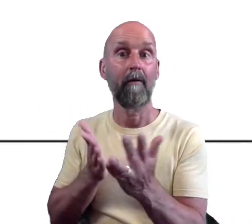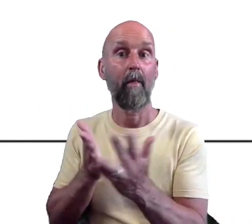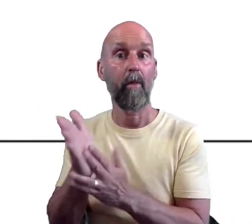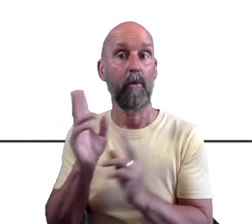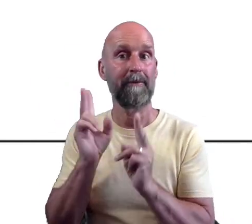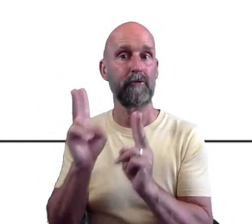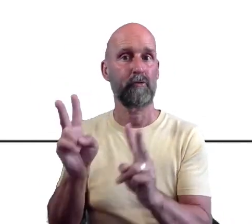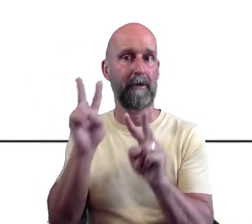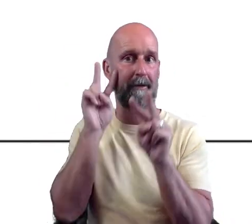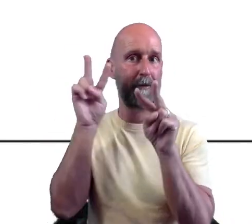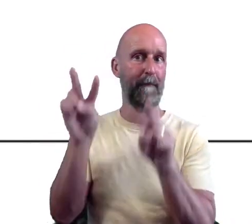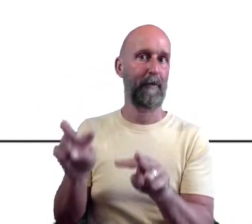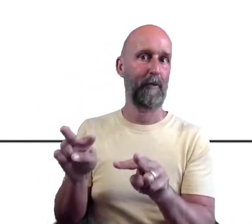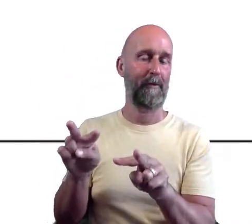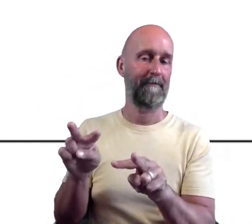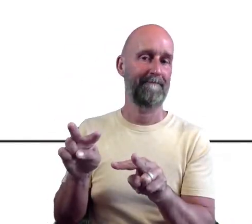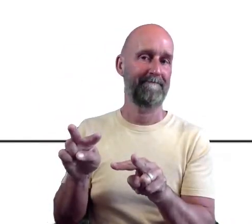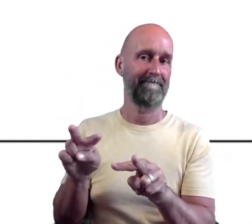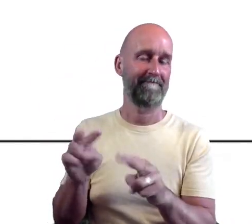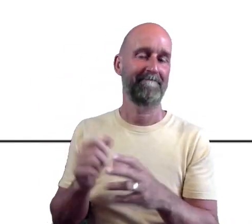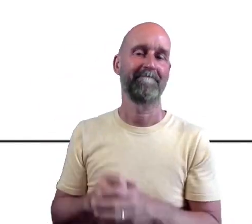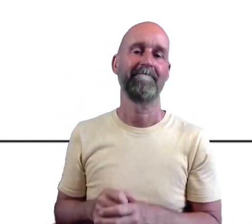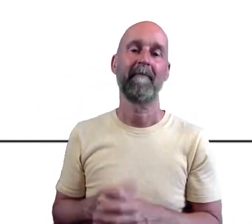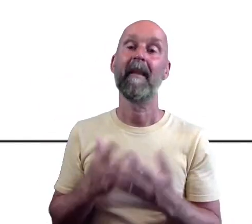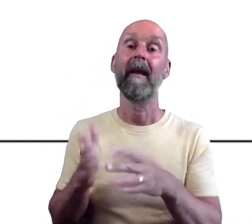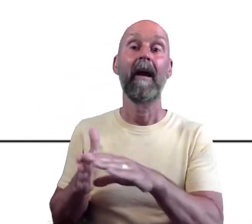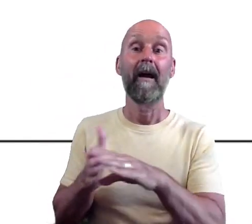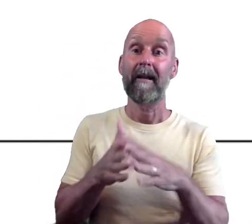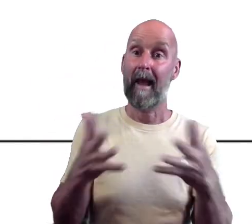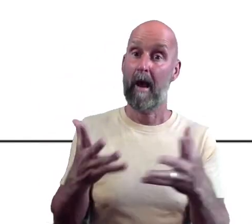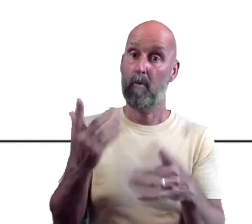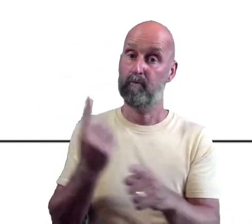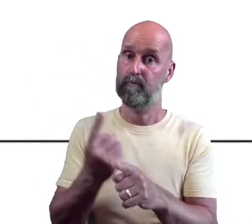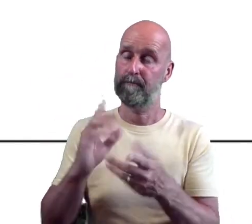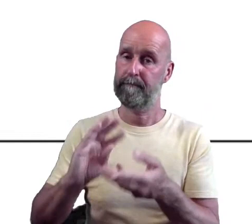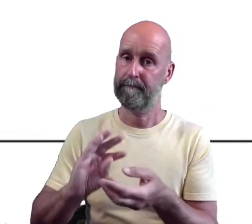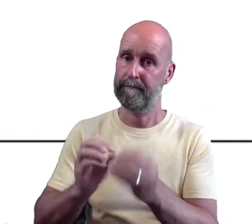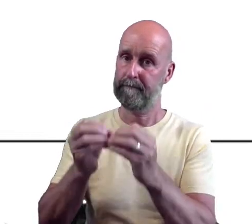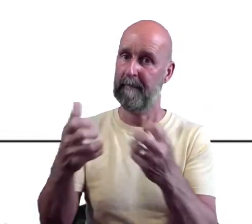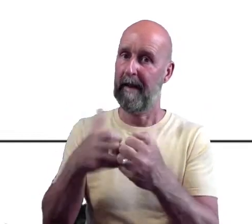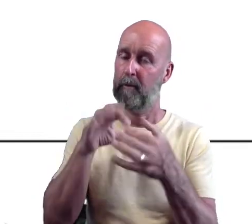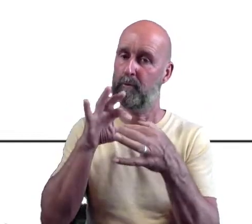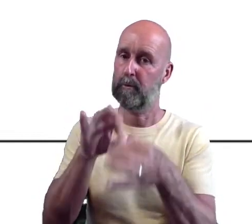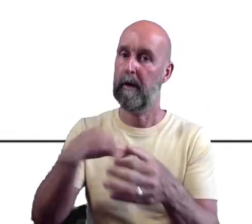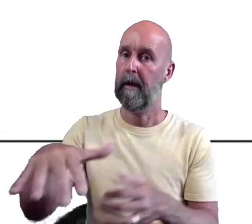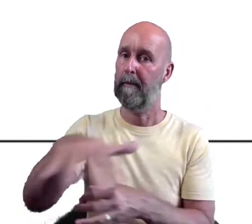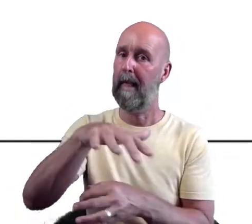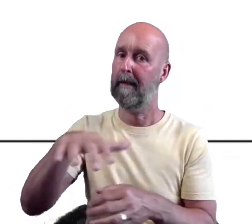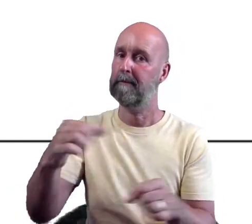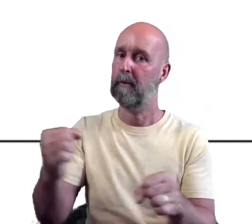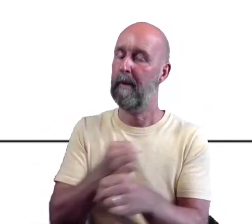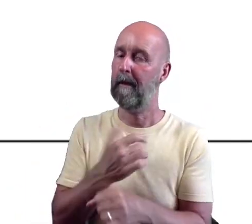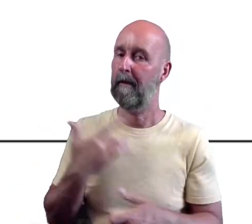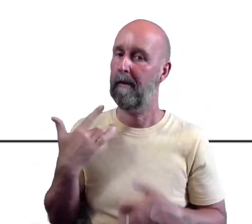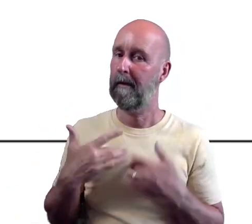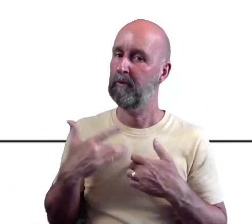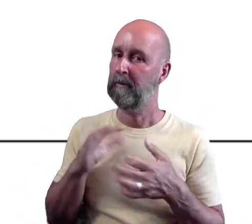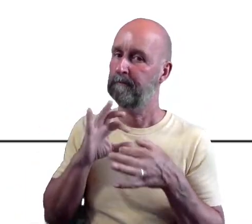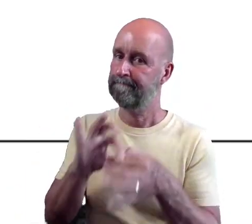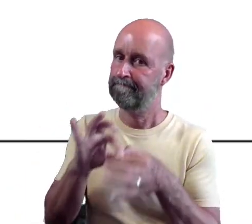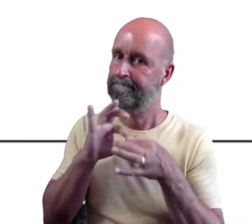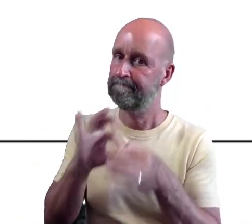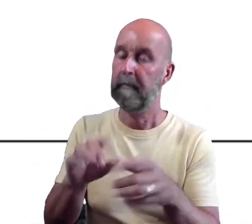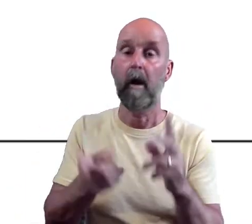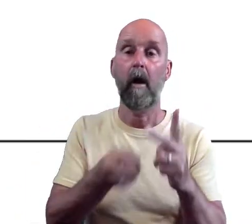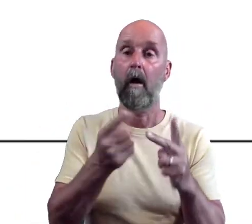Okay, so I'm now going to talk about the design techniques that you can use to engage with place in interesting ways through games and other interactive media.